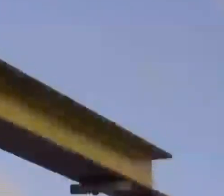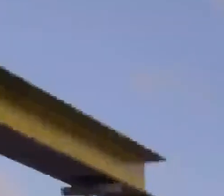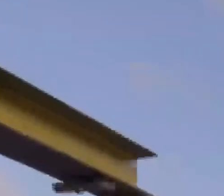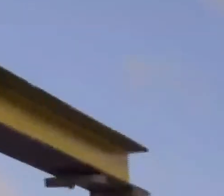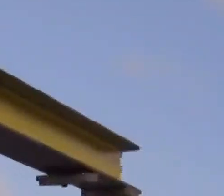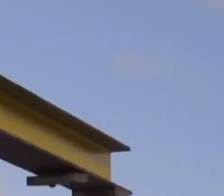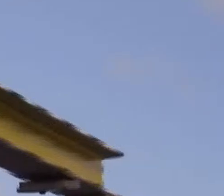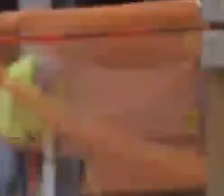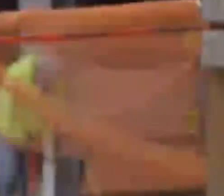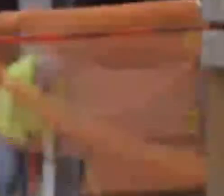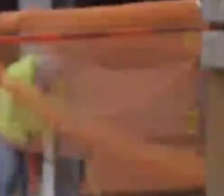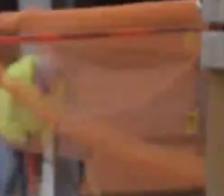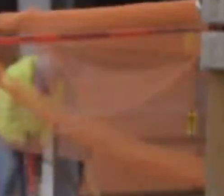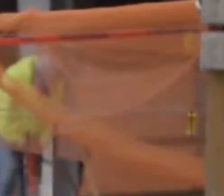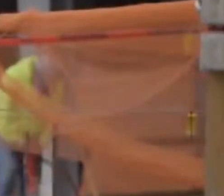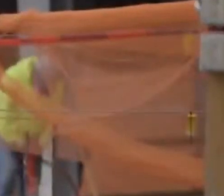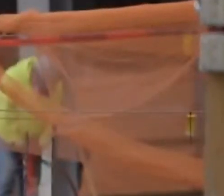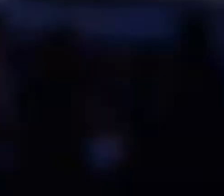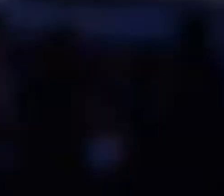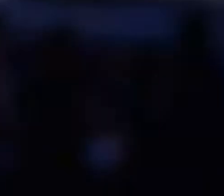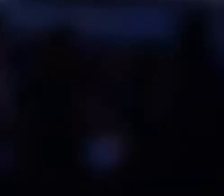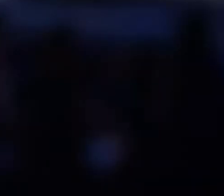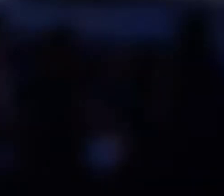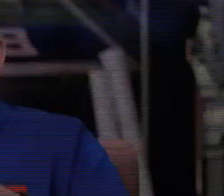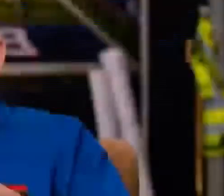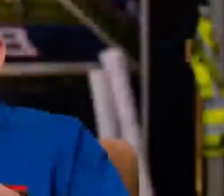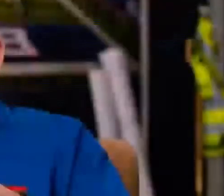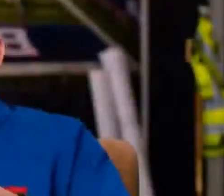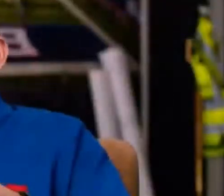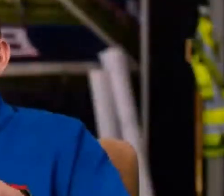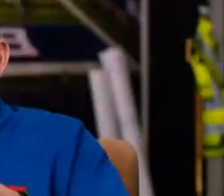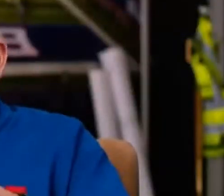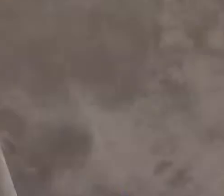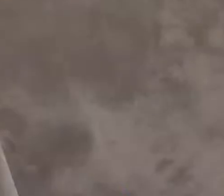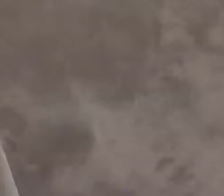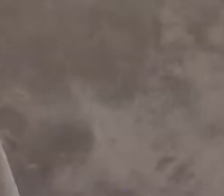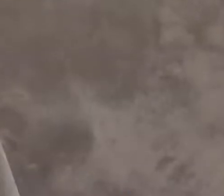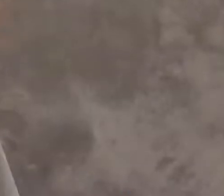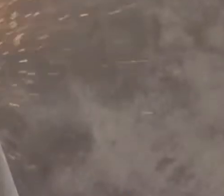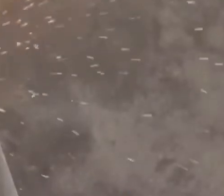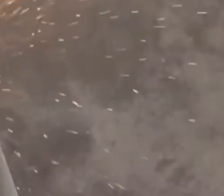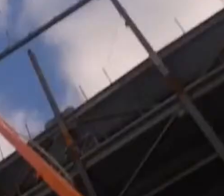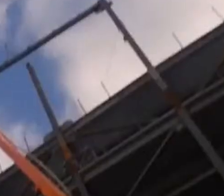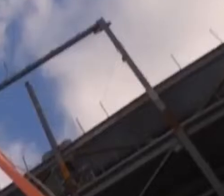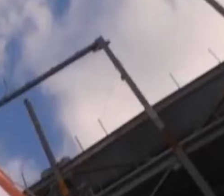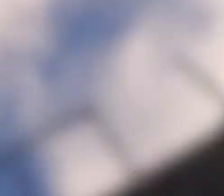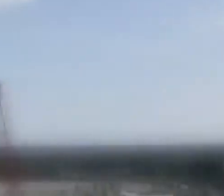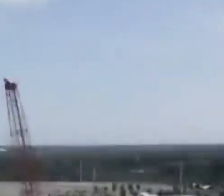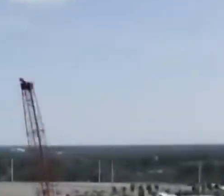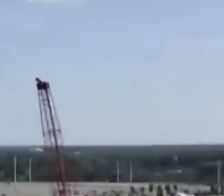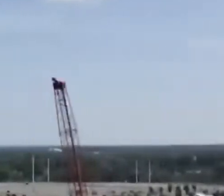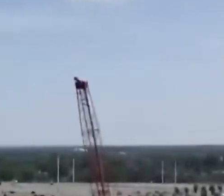Major milestone for us is in the spring of 25, we'll be topping out.